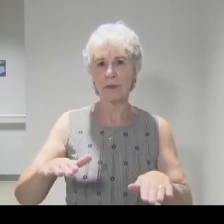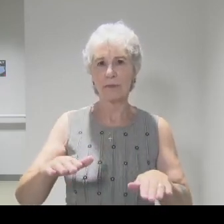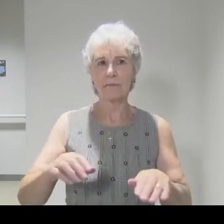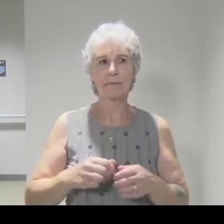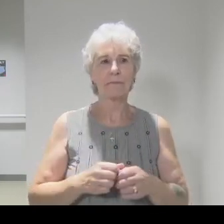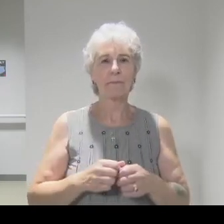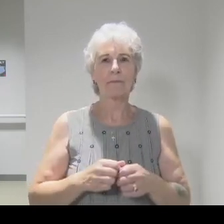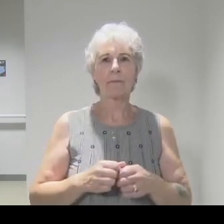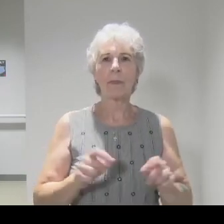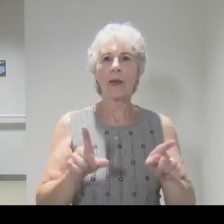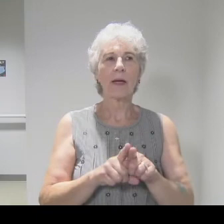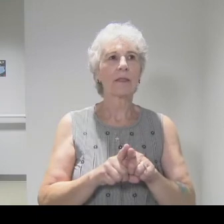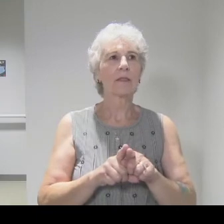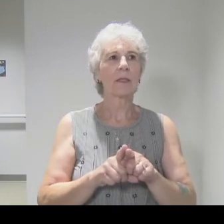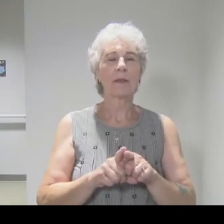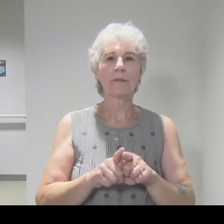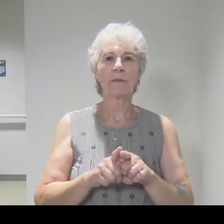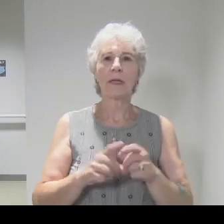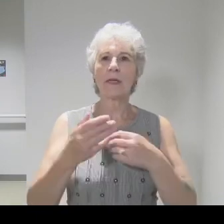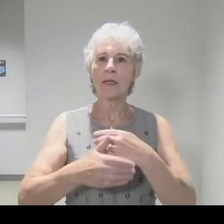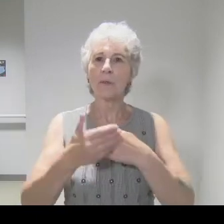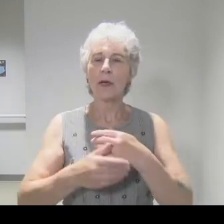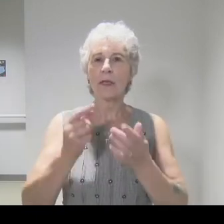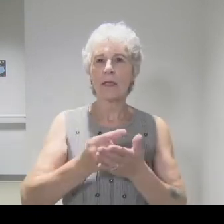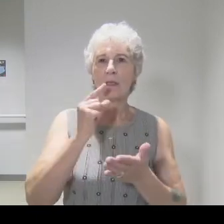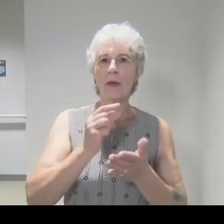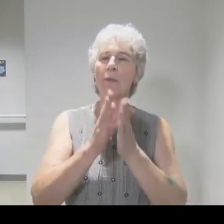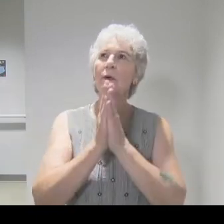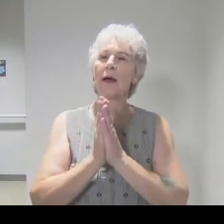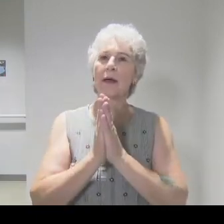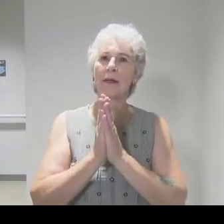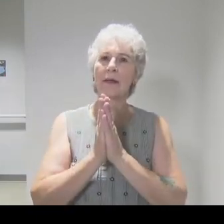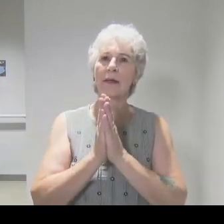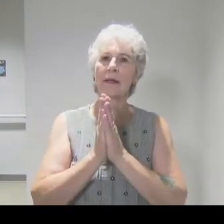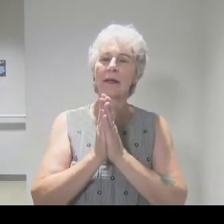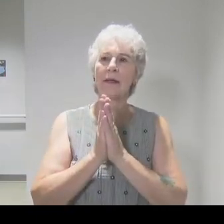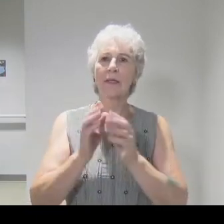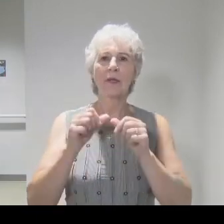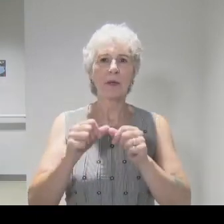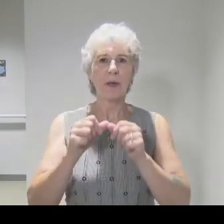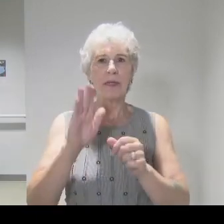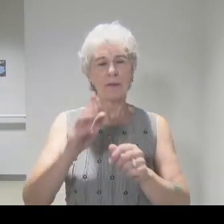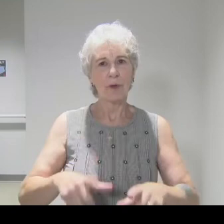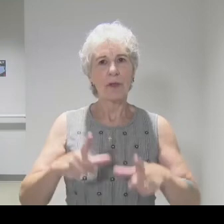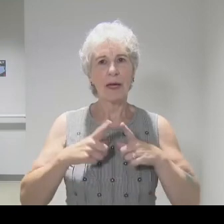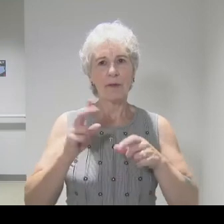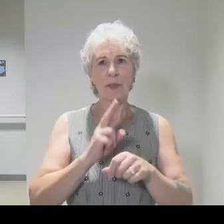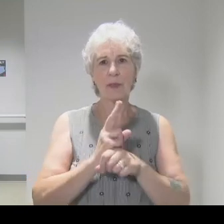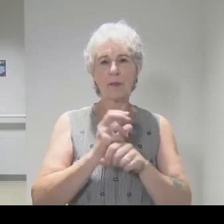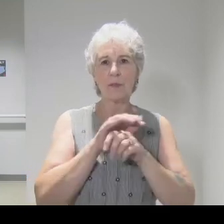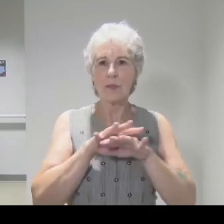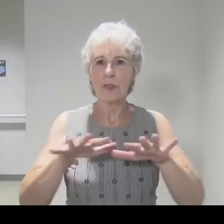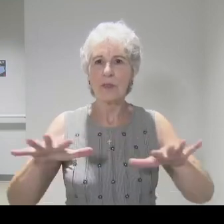here, pray that the remainder of your life would be used to spread this gospel and that it would always be